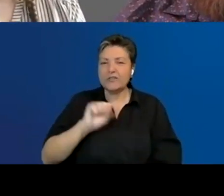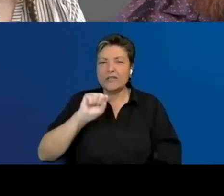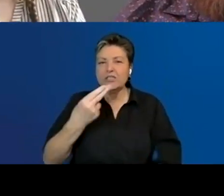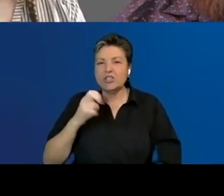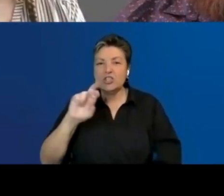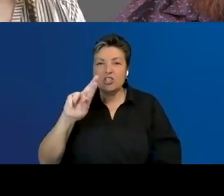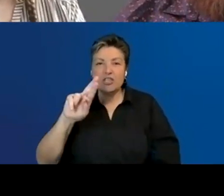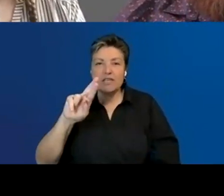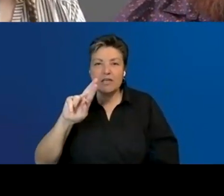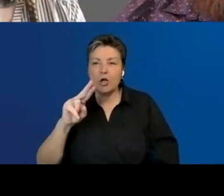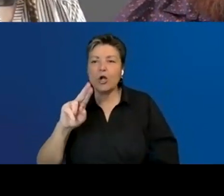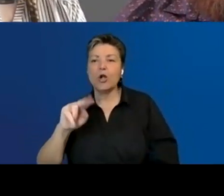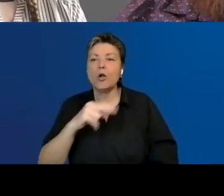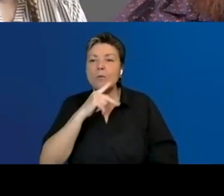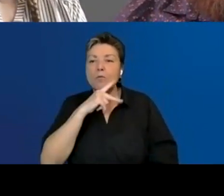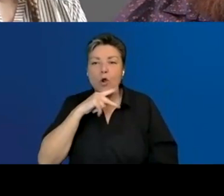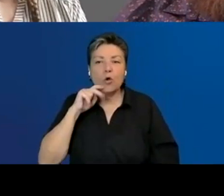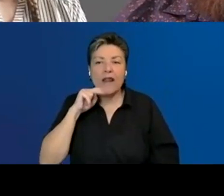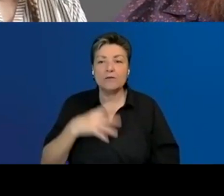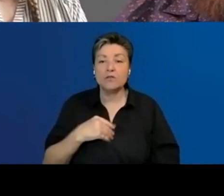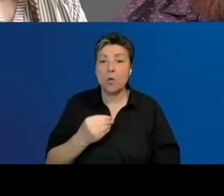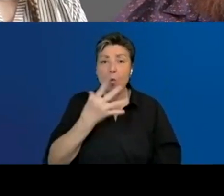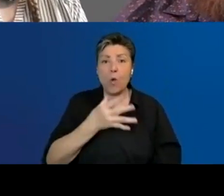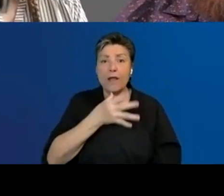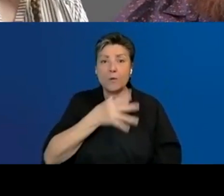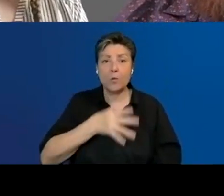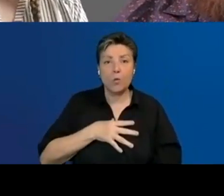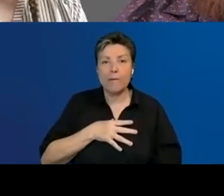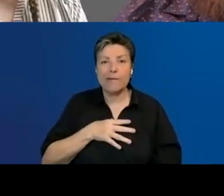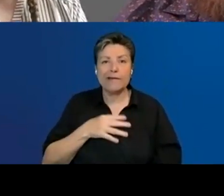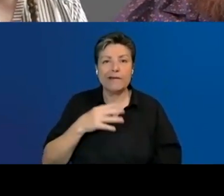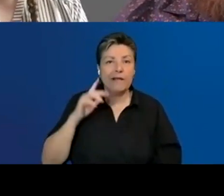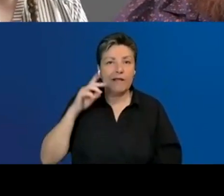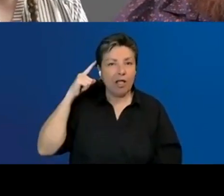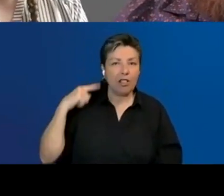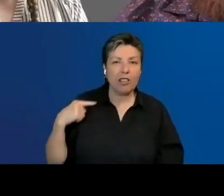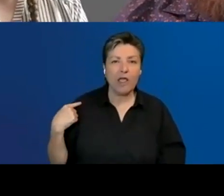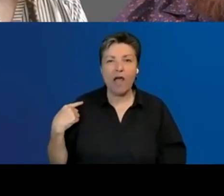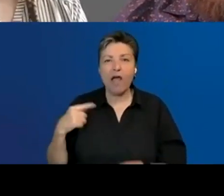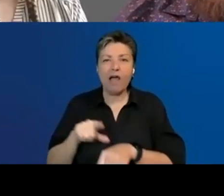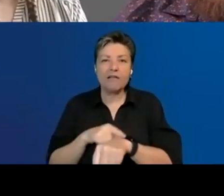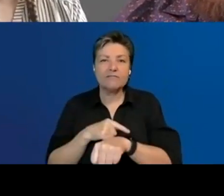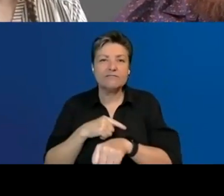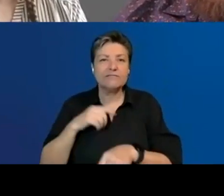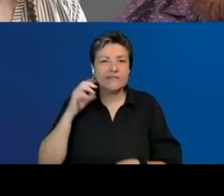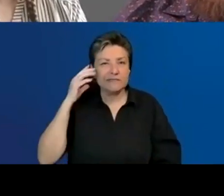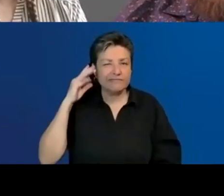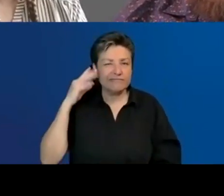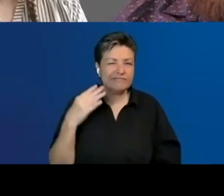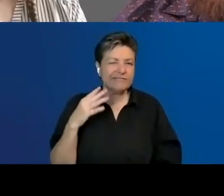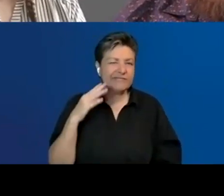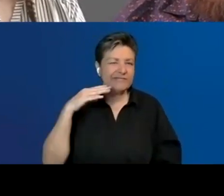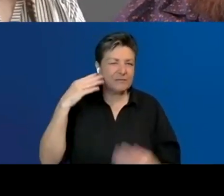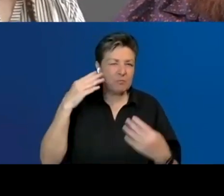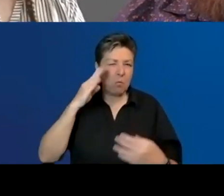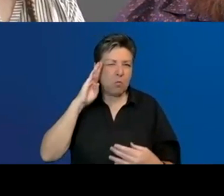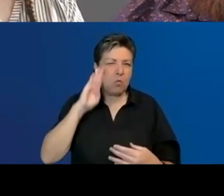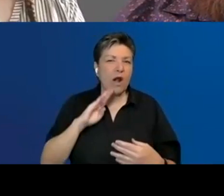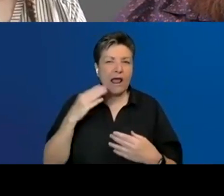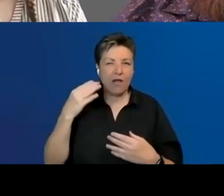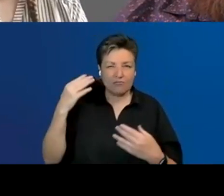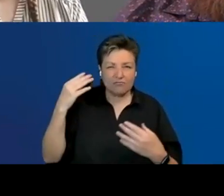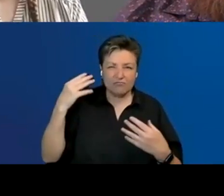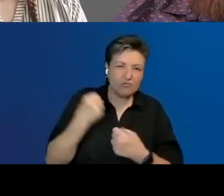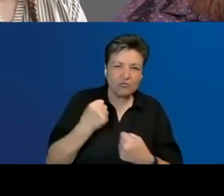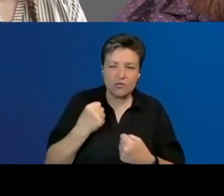a white woman with long, dark brown, wavy hair. I'm wearing a black turtleneck sweater with